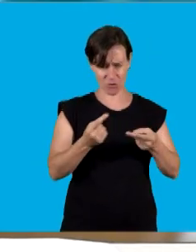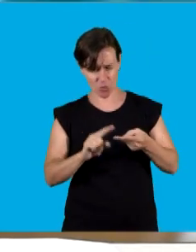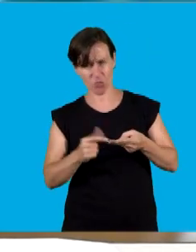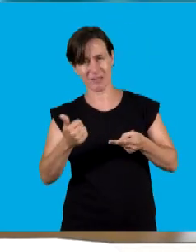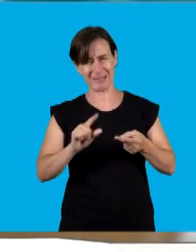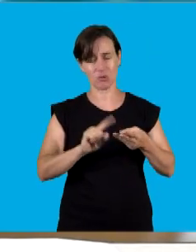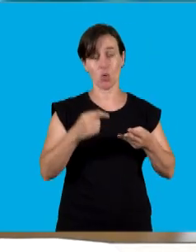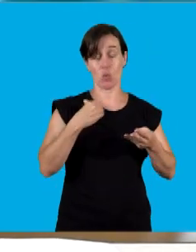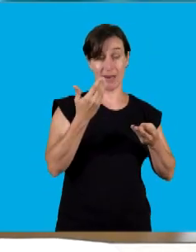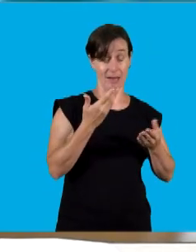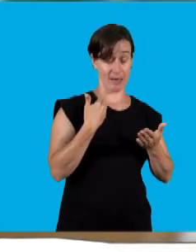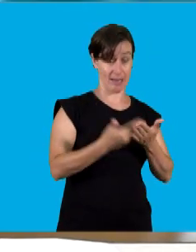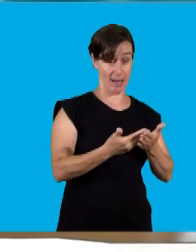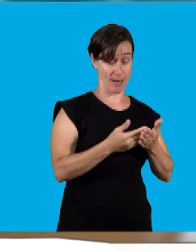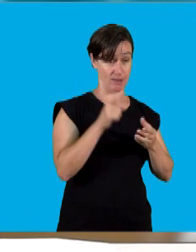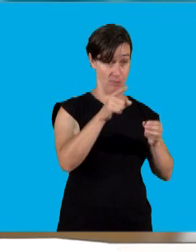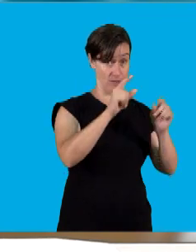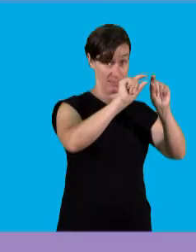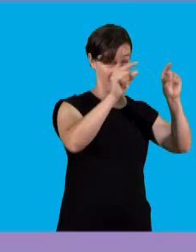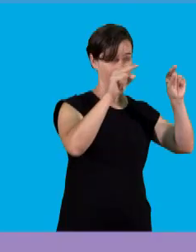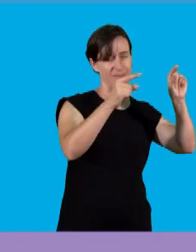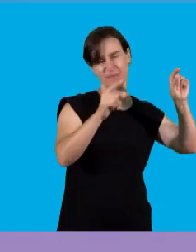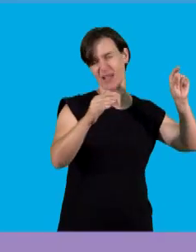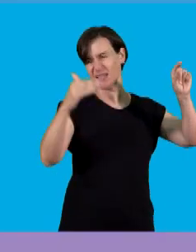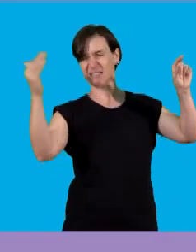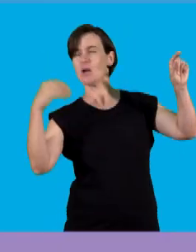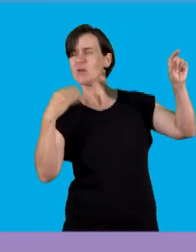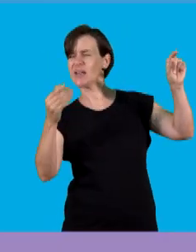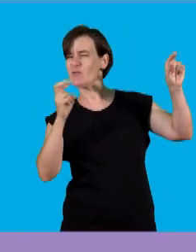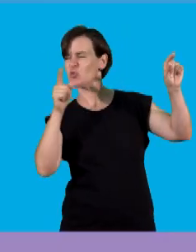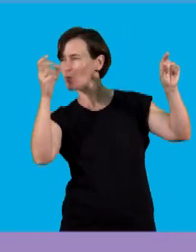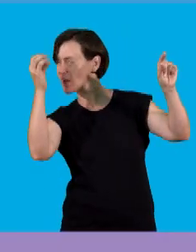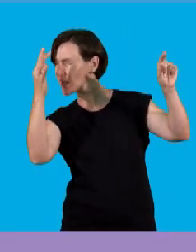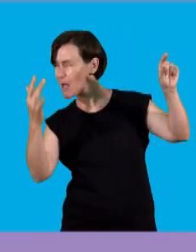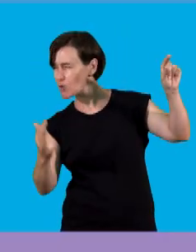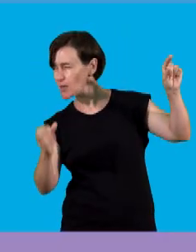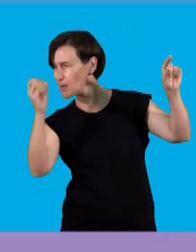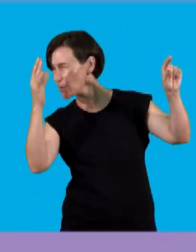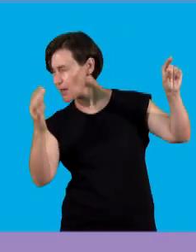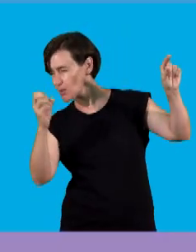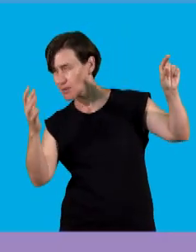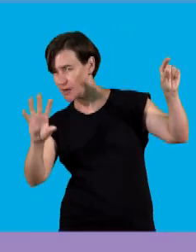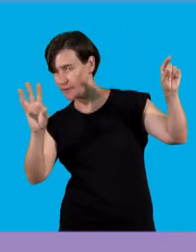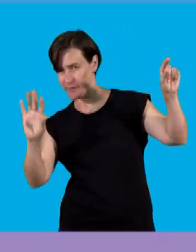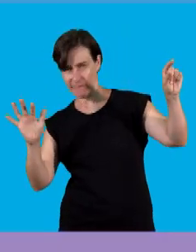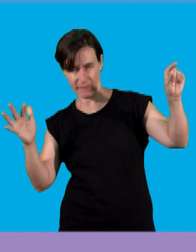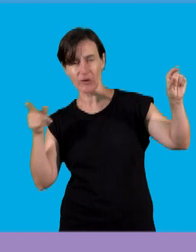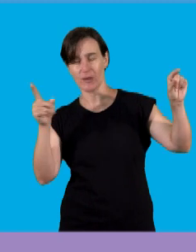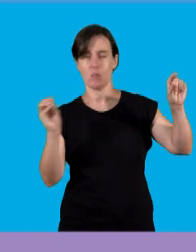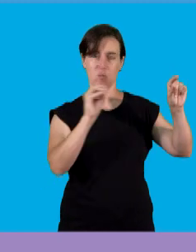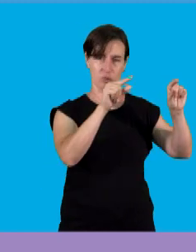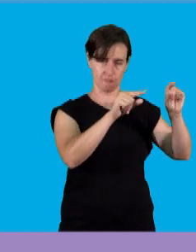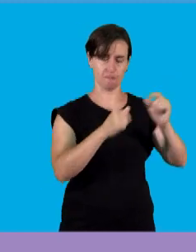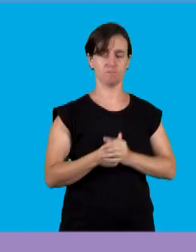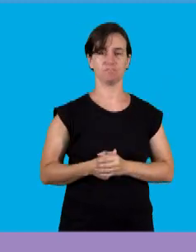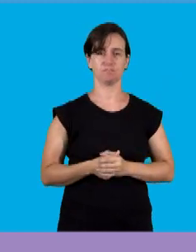the addition or the subtraction. Now this means that we are going to first calculate the 32 divided by 8, because as we can